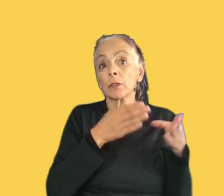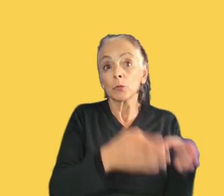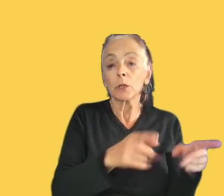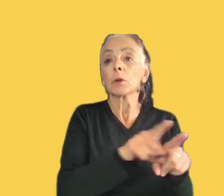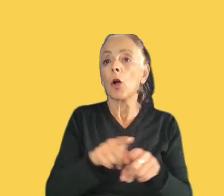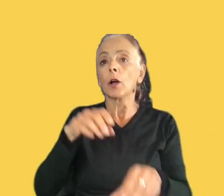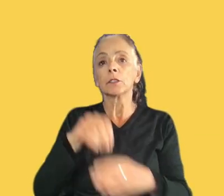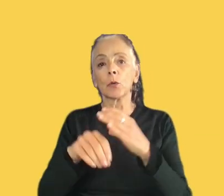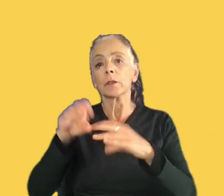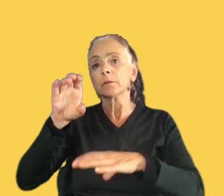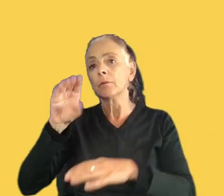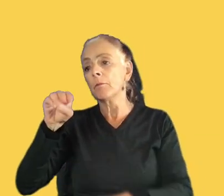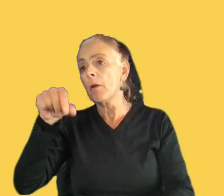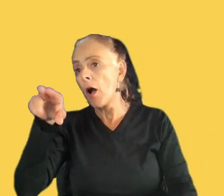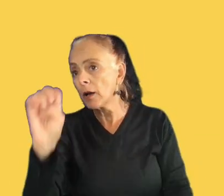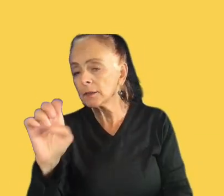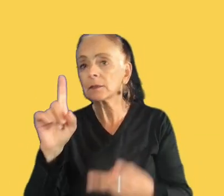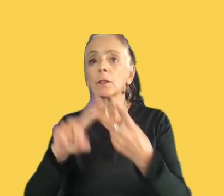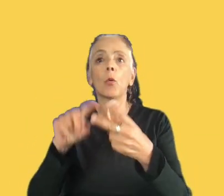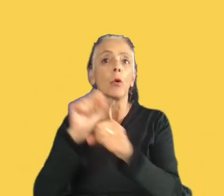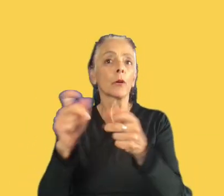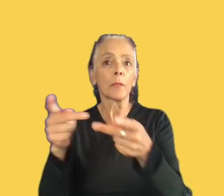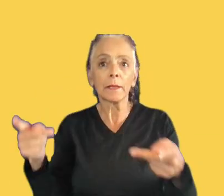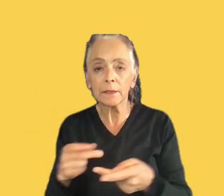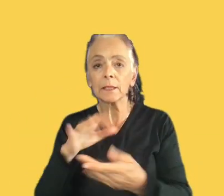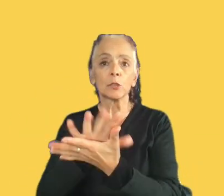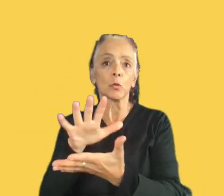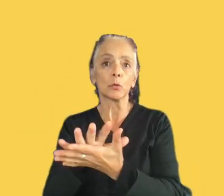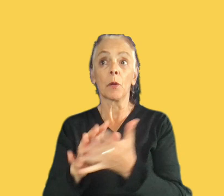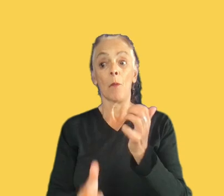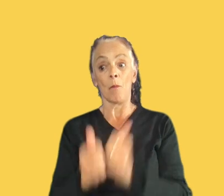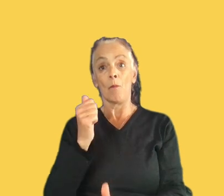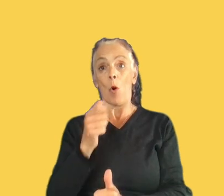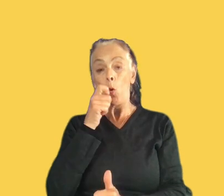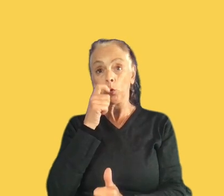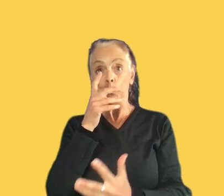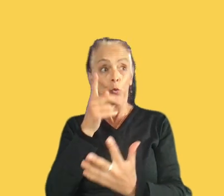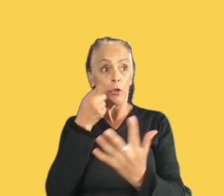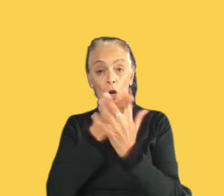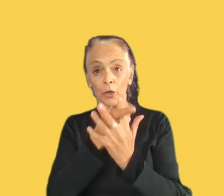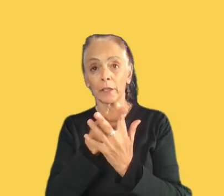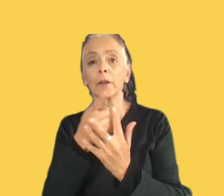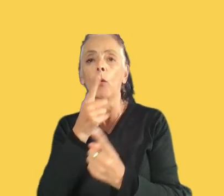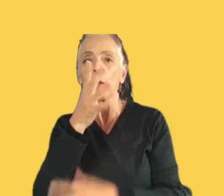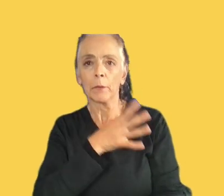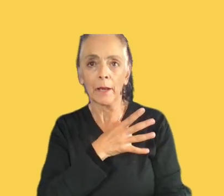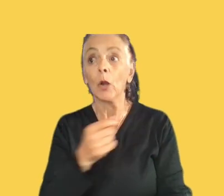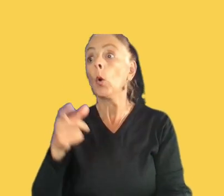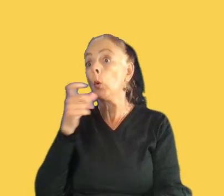in mosques and in workplaces and in schools. Most of the victims are women. Most of the perpetrators are